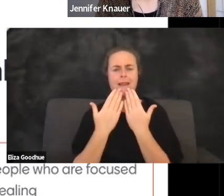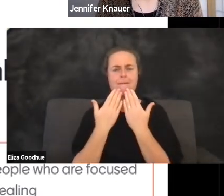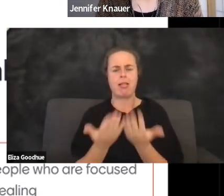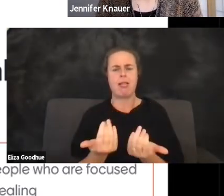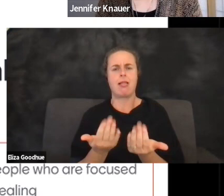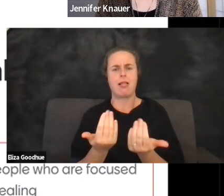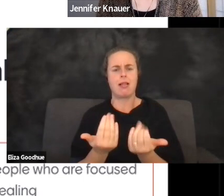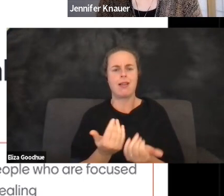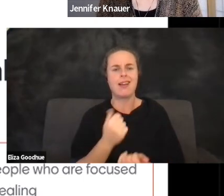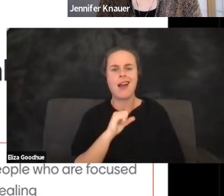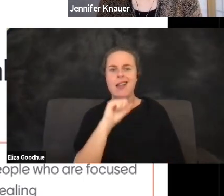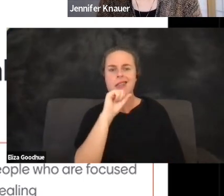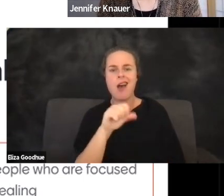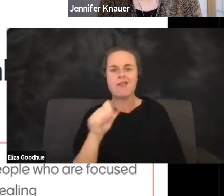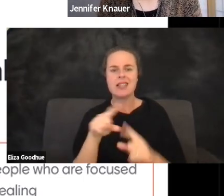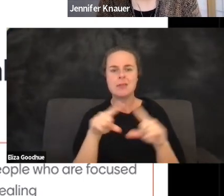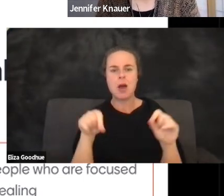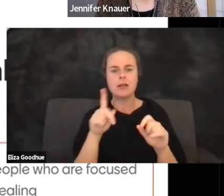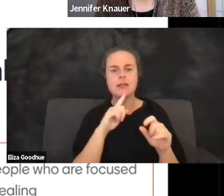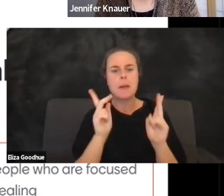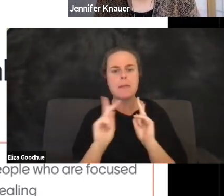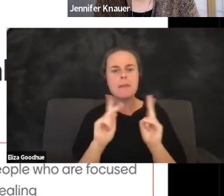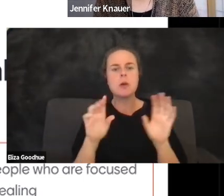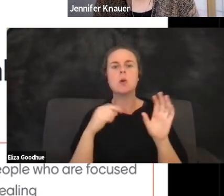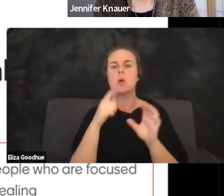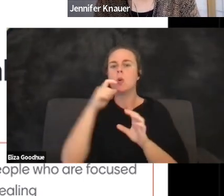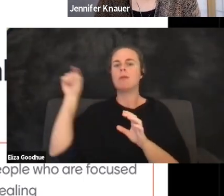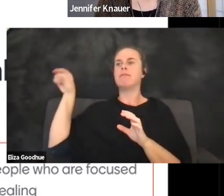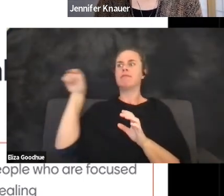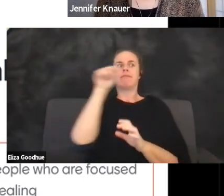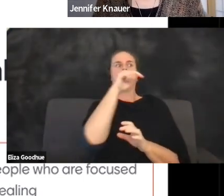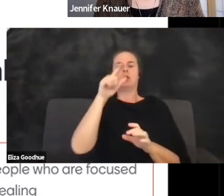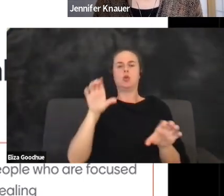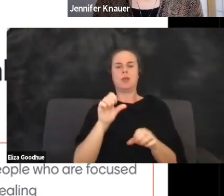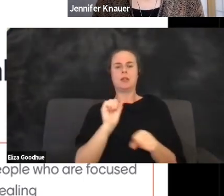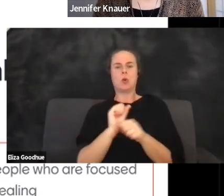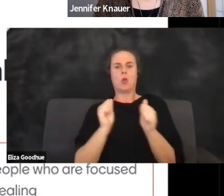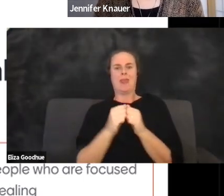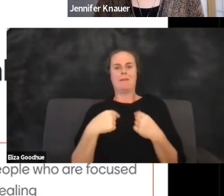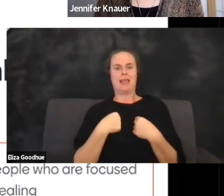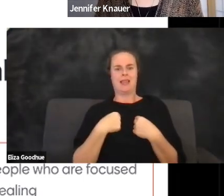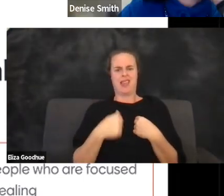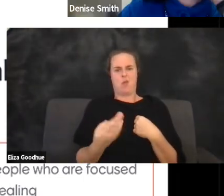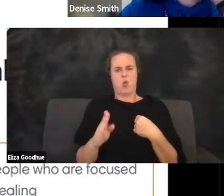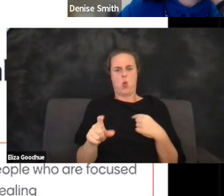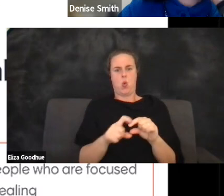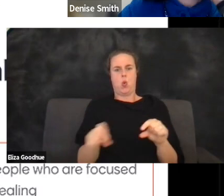And I love this box here that says the people who do this work with me. I think that says a lot.